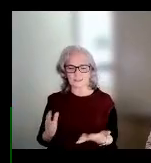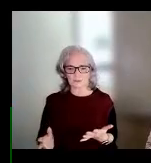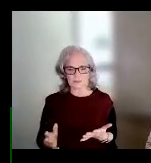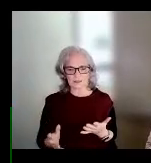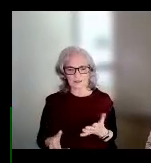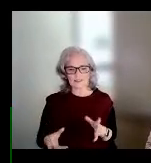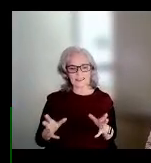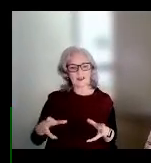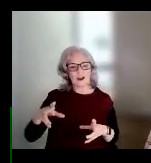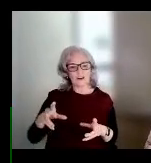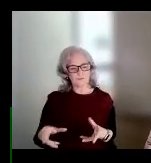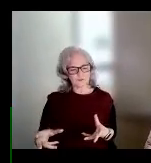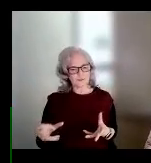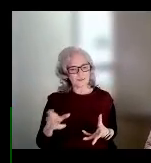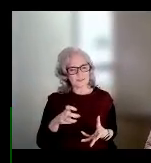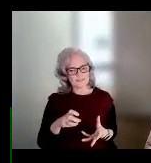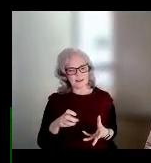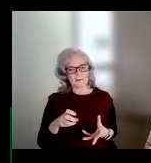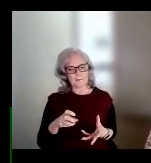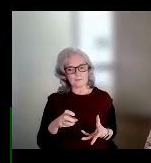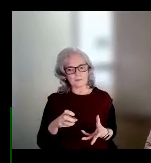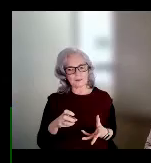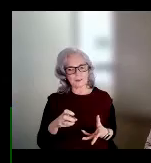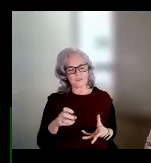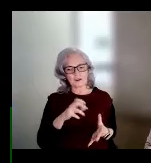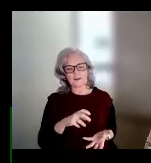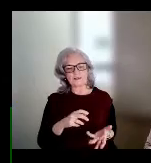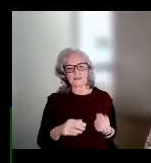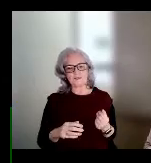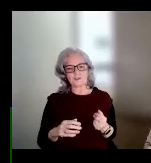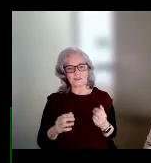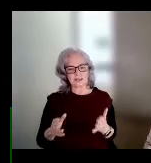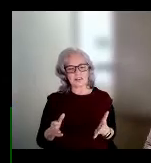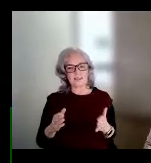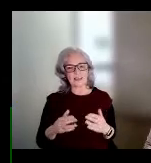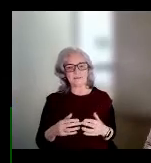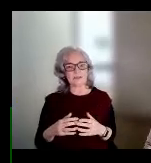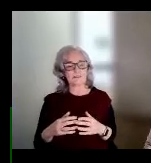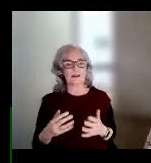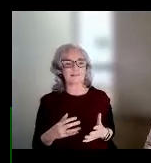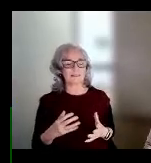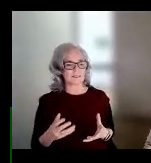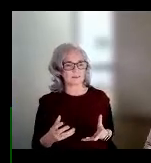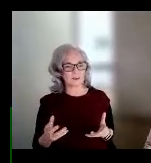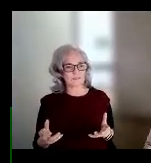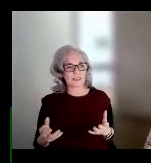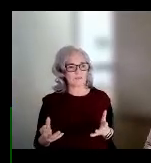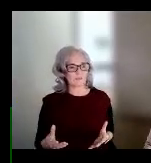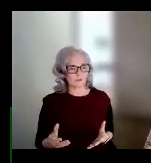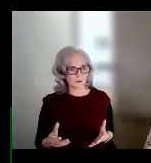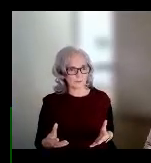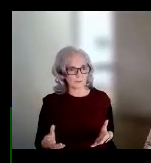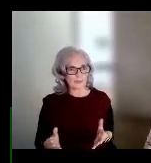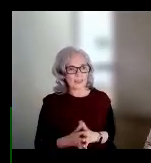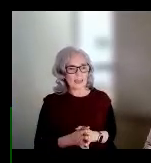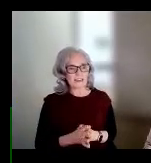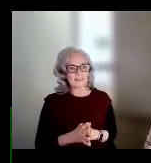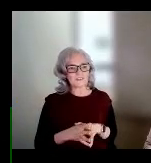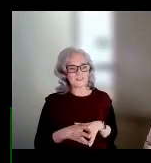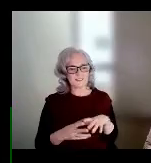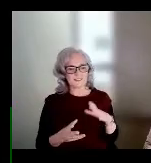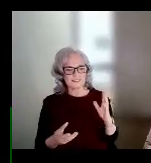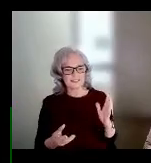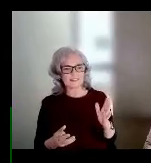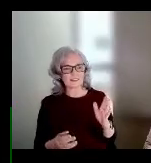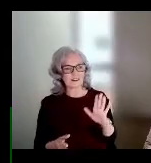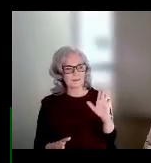journey might look like. And again, I've pulled this diagram together from the data that came out of Samar's End of Life Care Forum. And